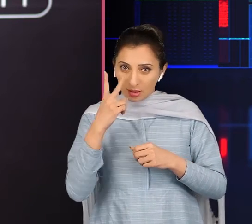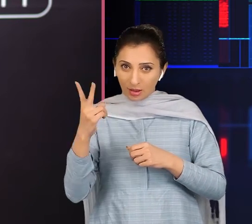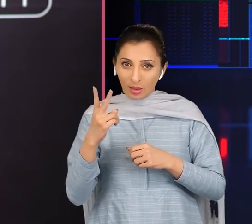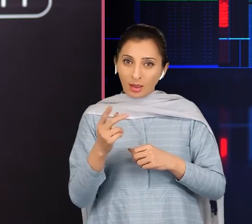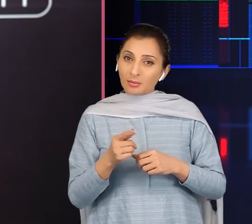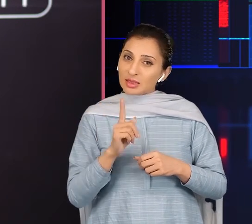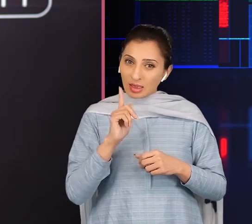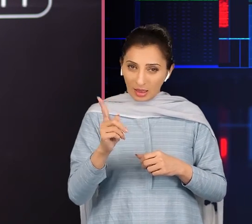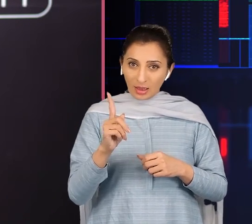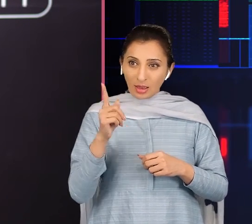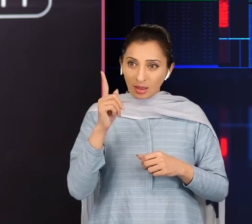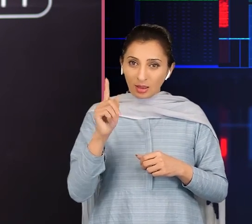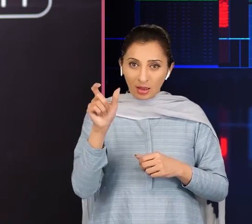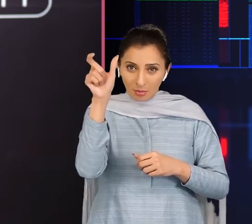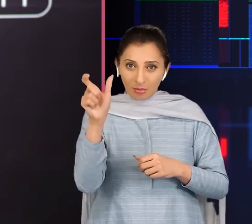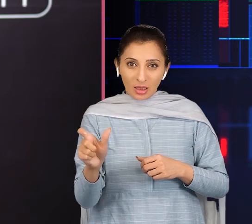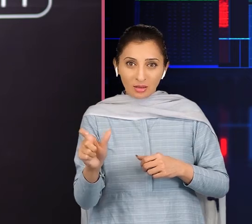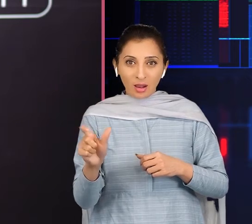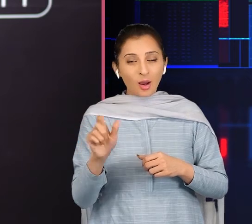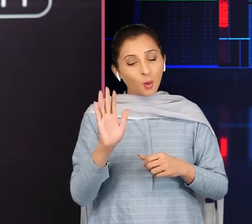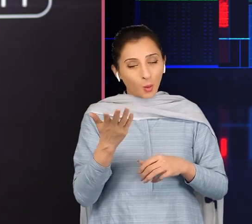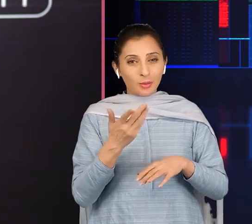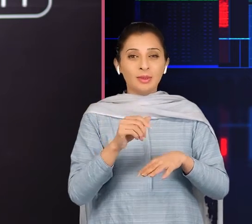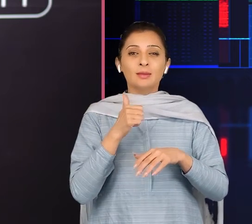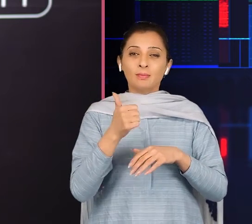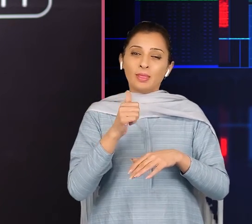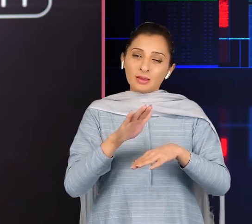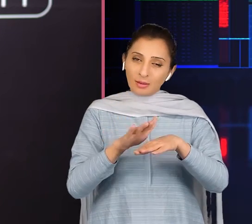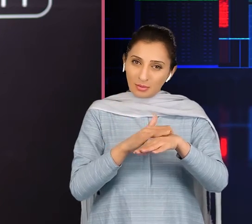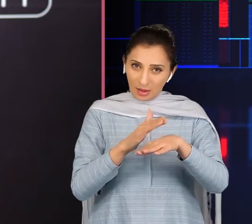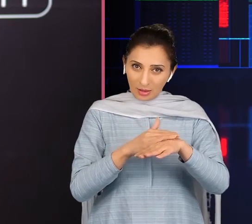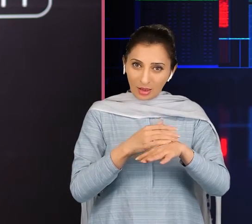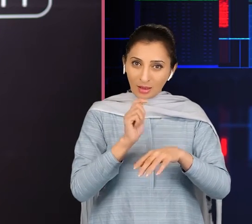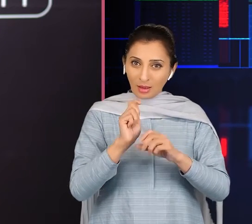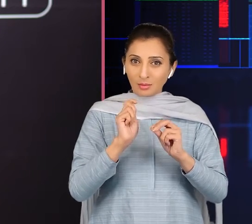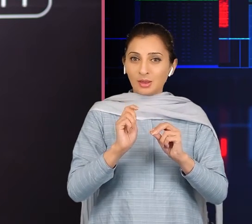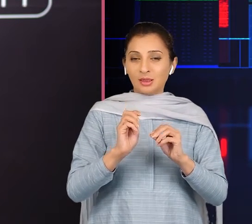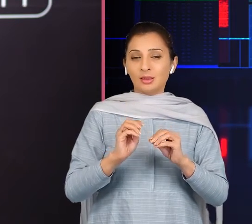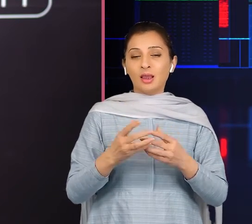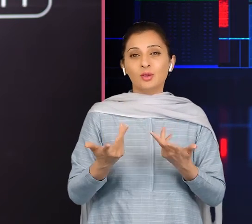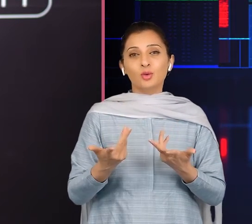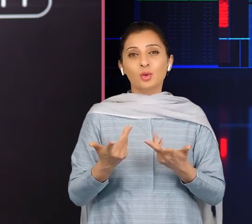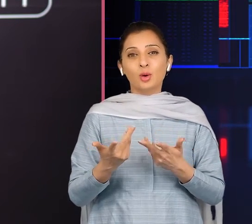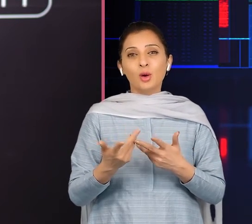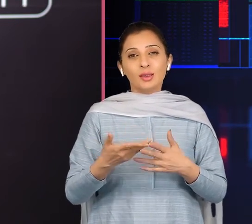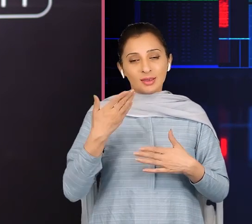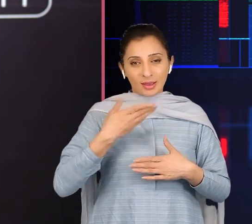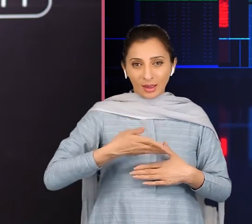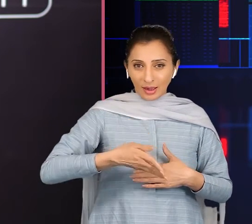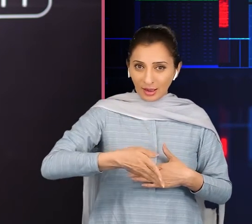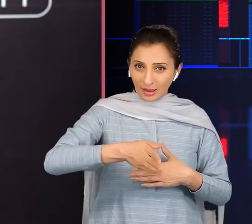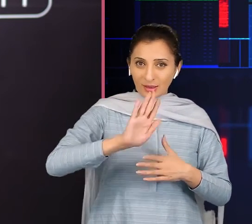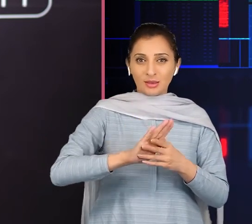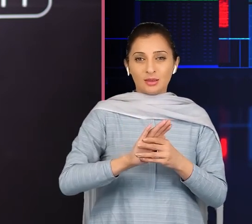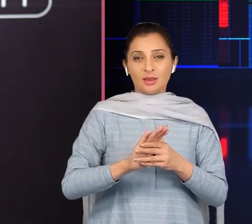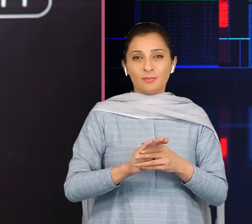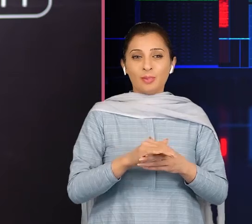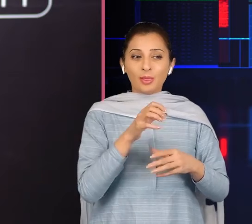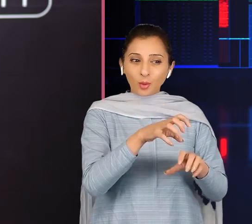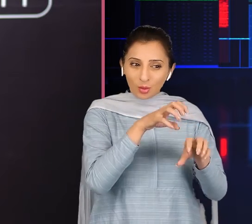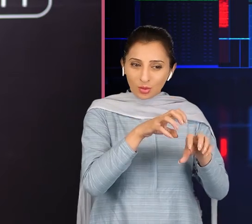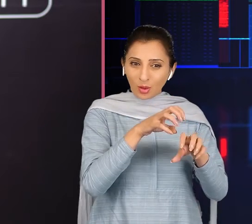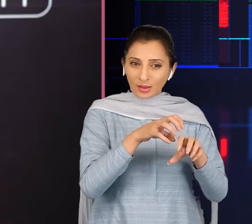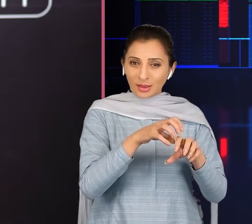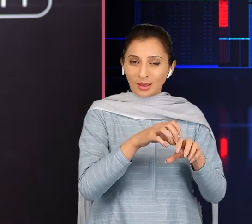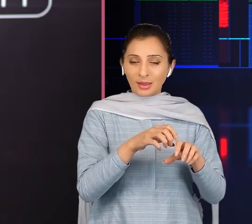person out there doing any act of kindness, it does go a long way. So while Mercy may